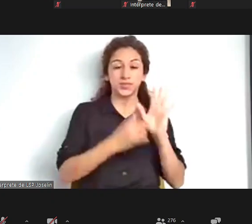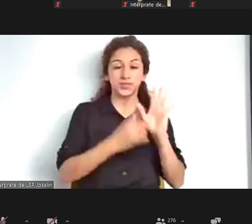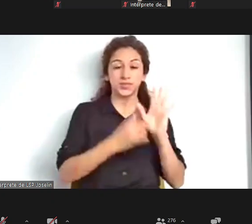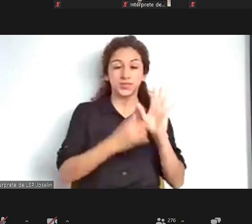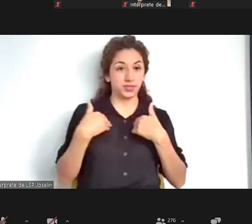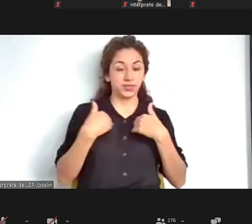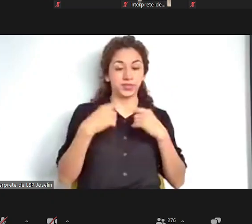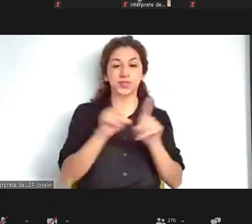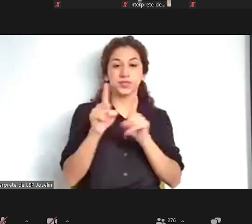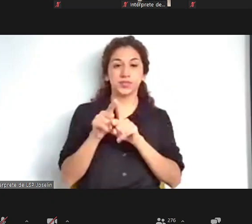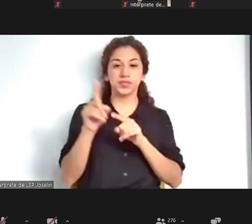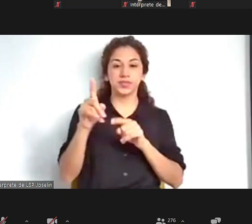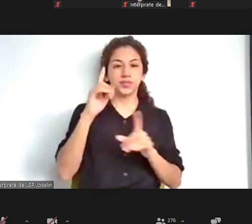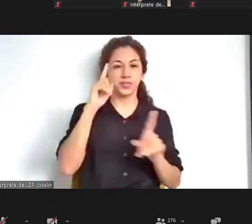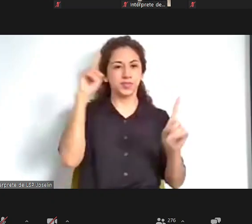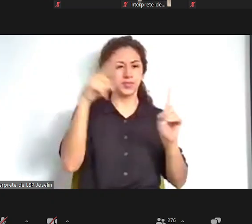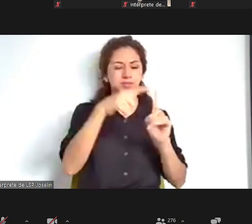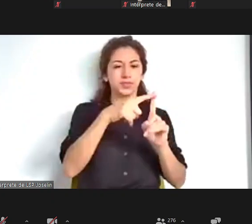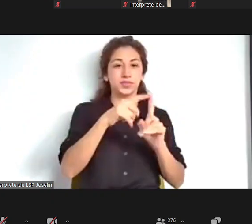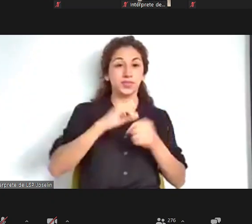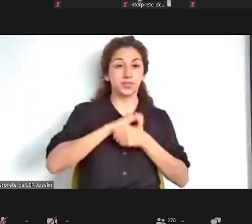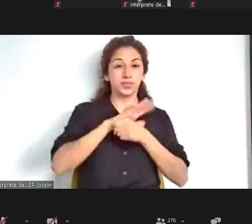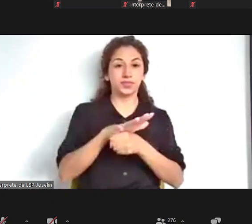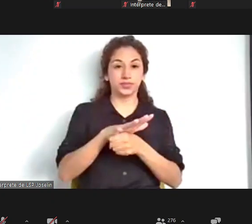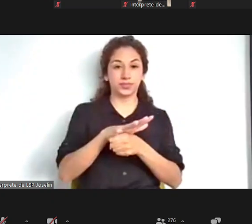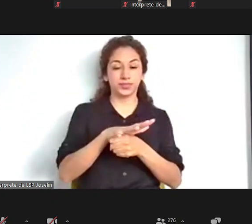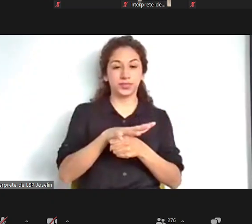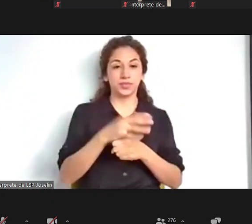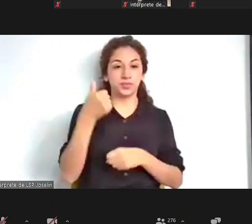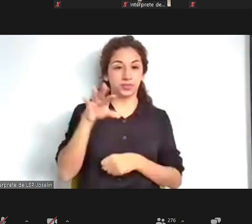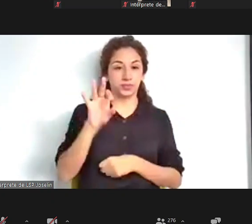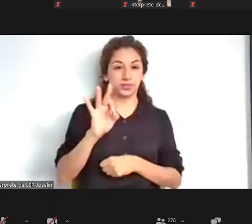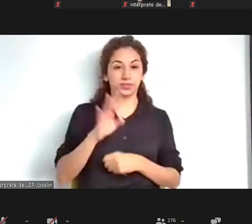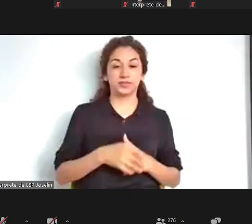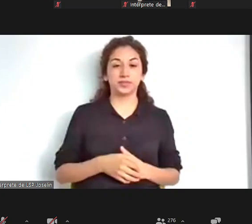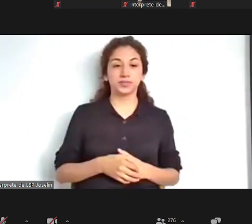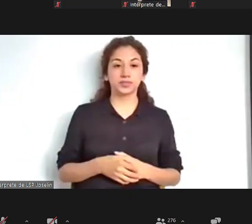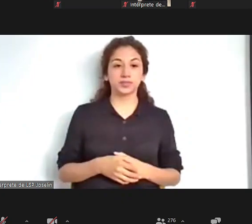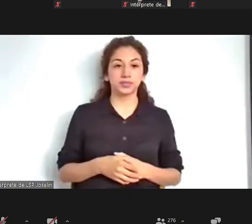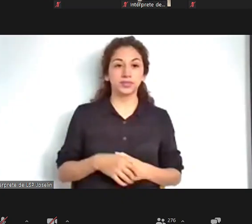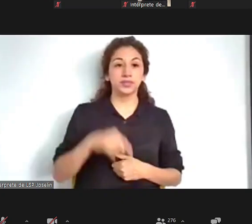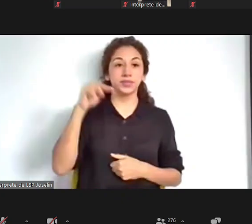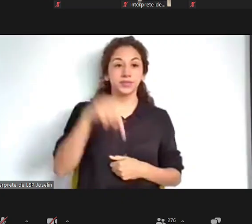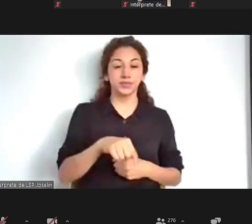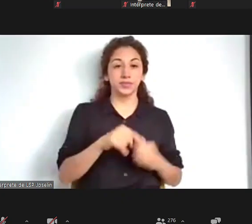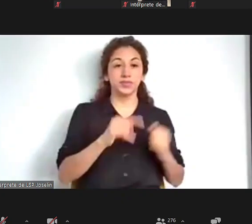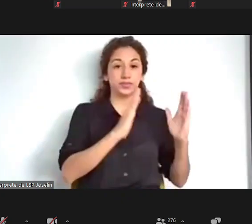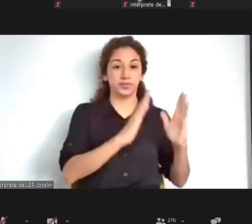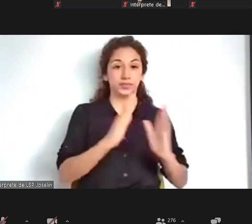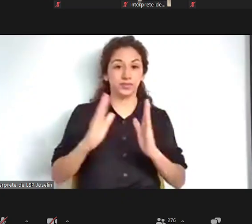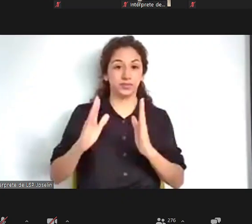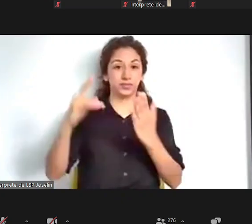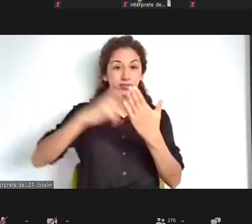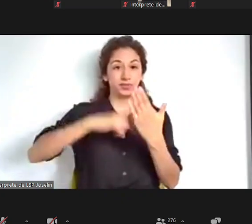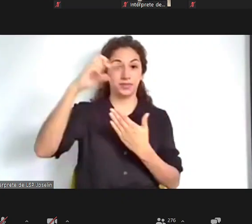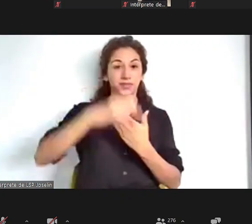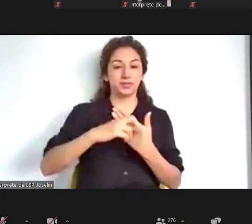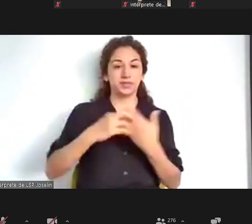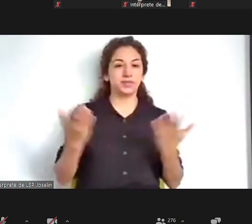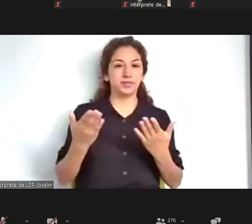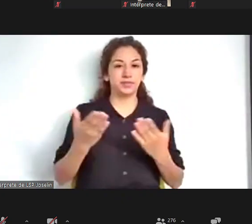standpoints that probably exist and which are some of the pandemics of kobe 19. the national plan